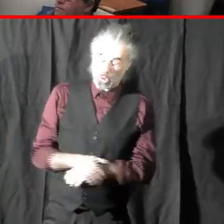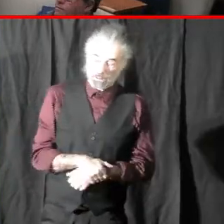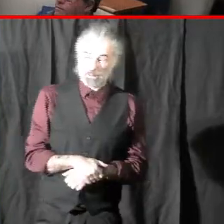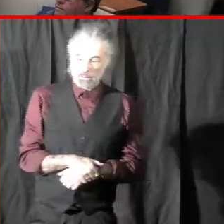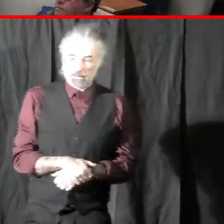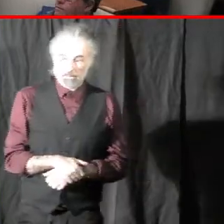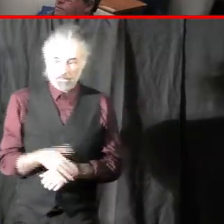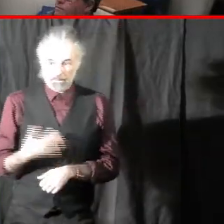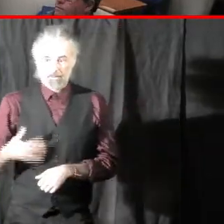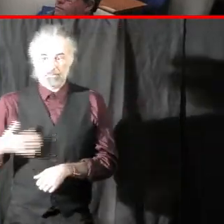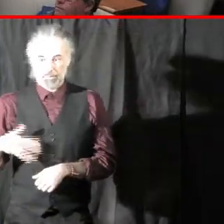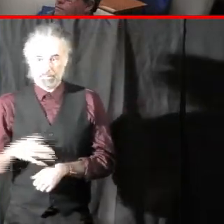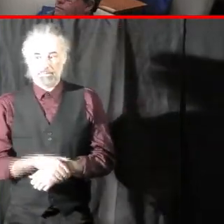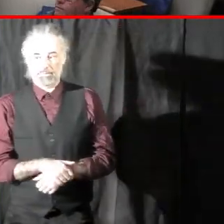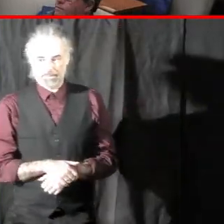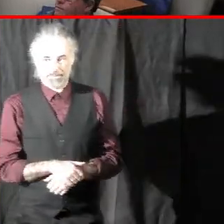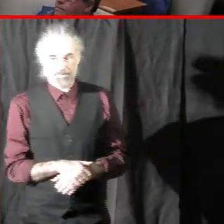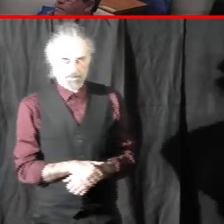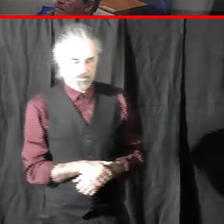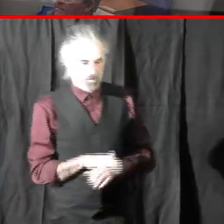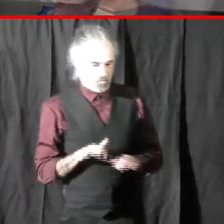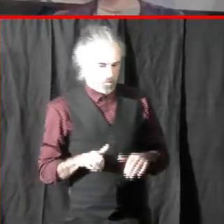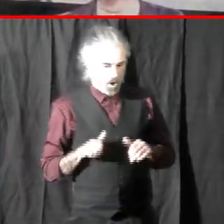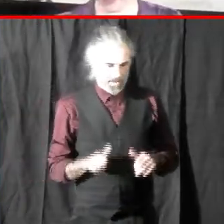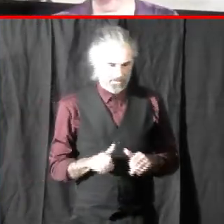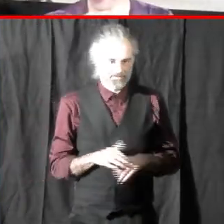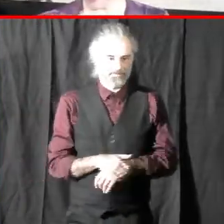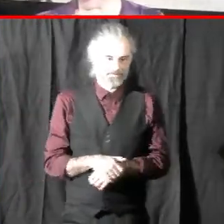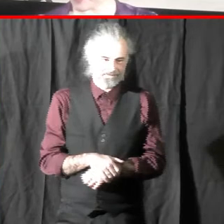Okay. All right.